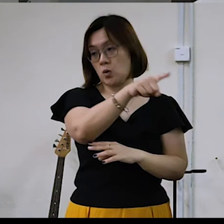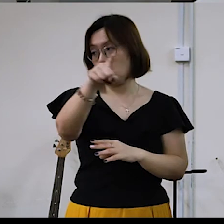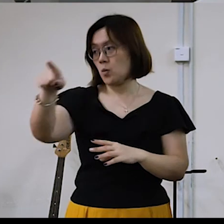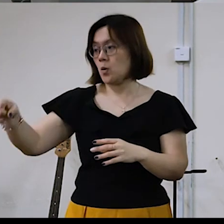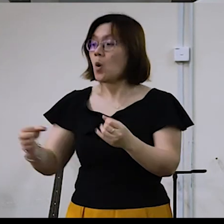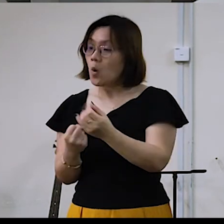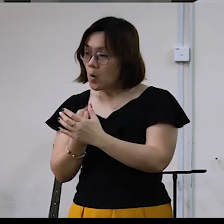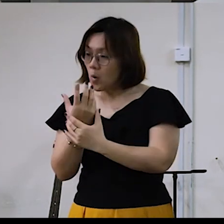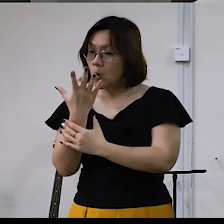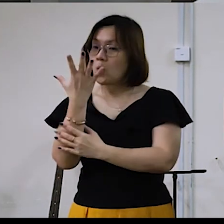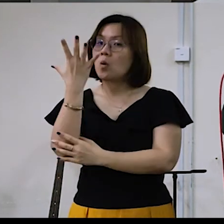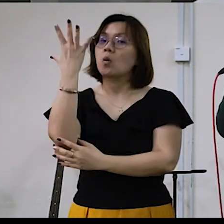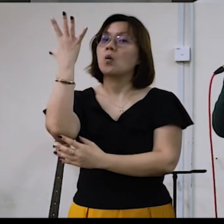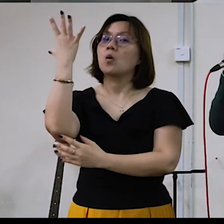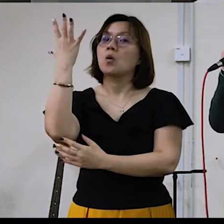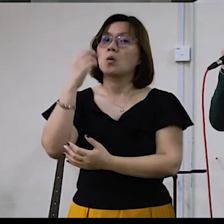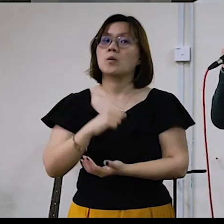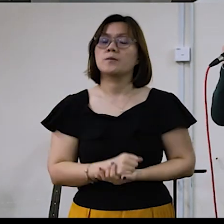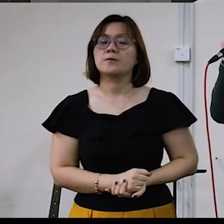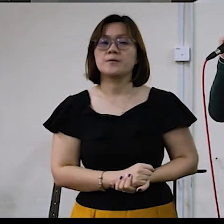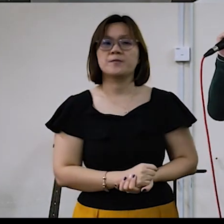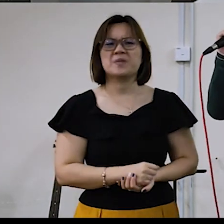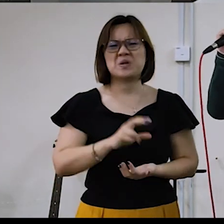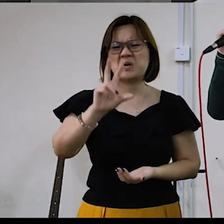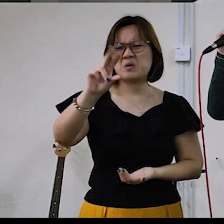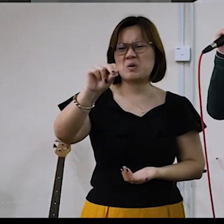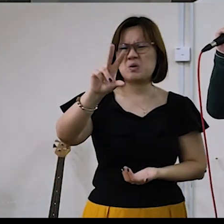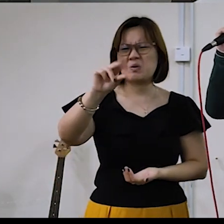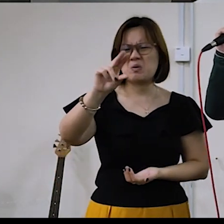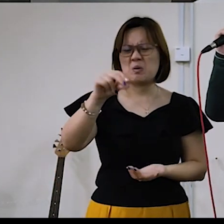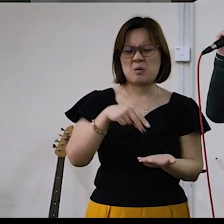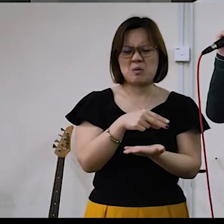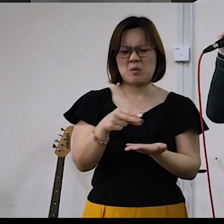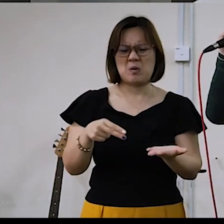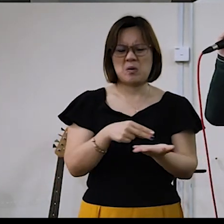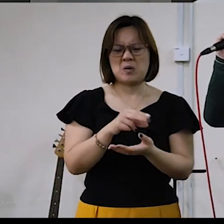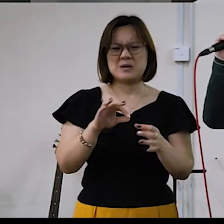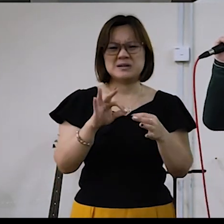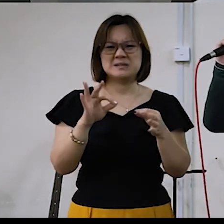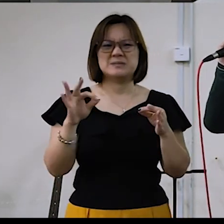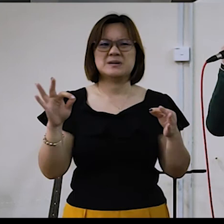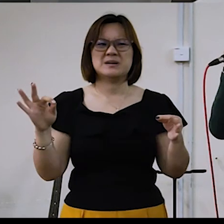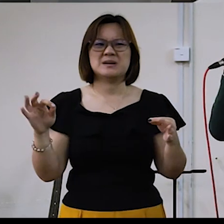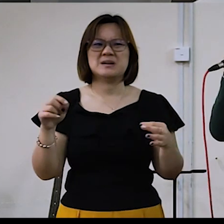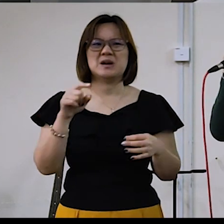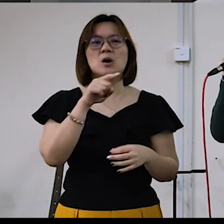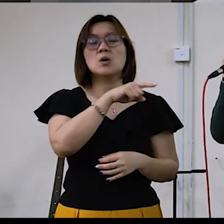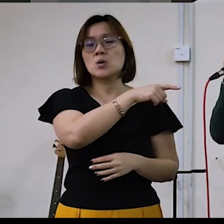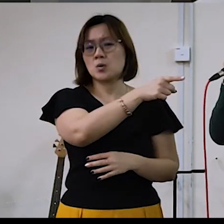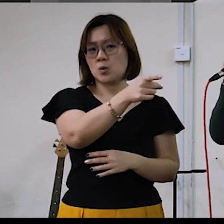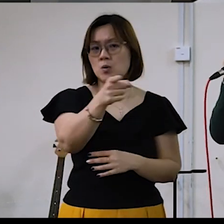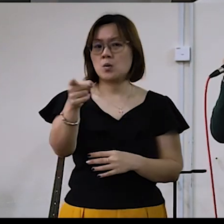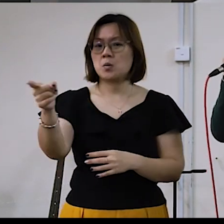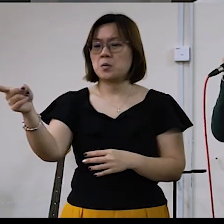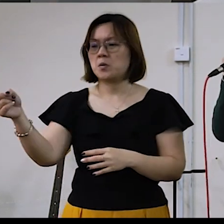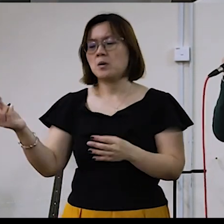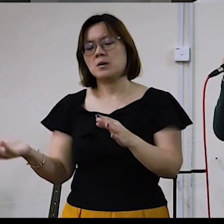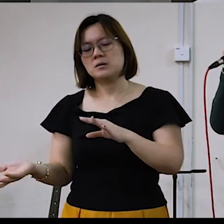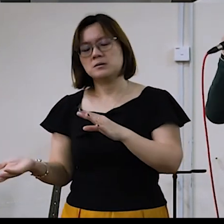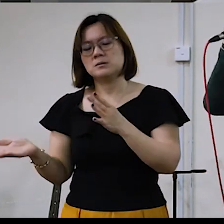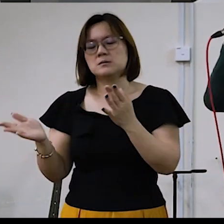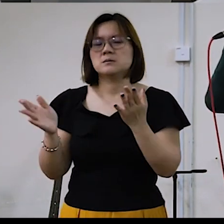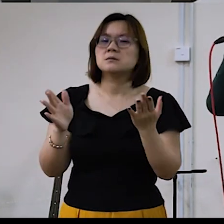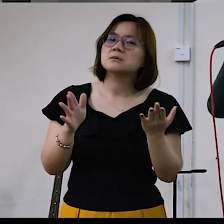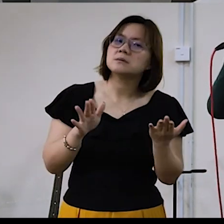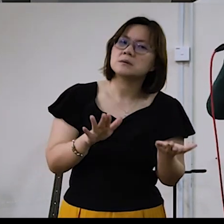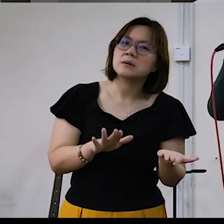Serious. What is dry up? Dry up means slowly you will die. I cannot anymore. You will dry up. You akan mati.